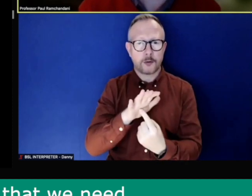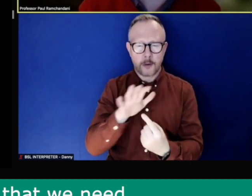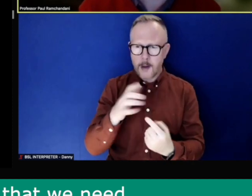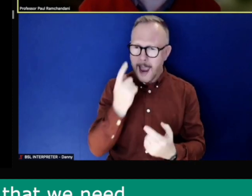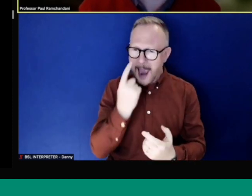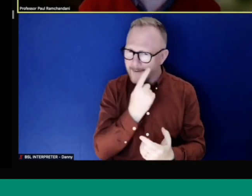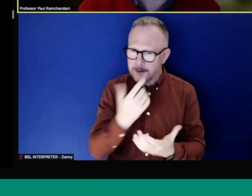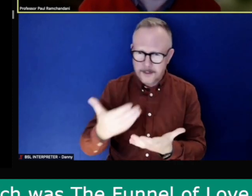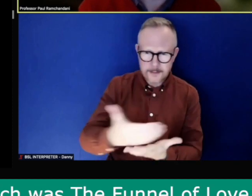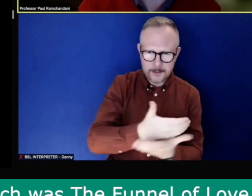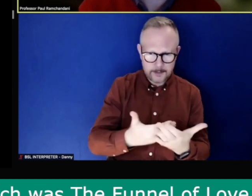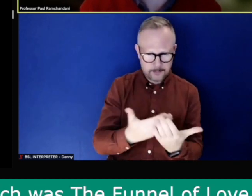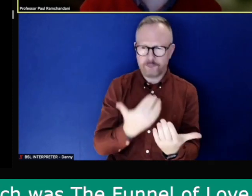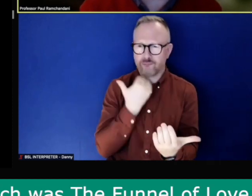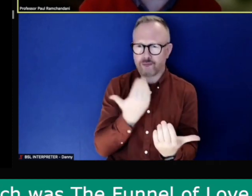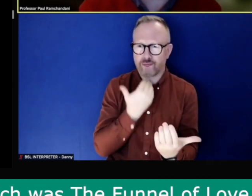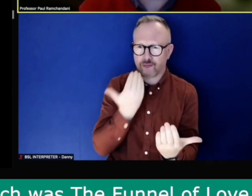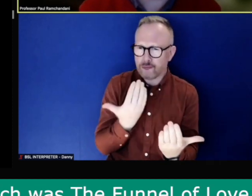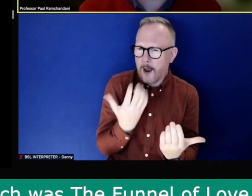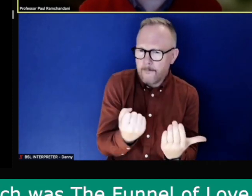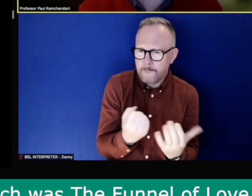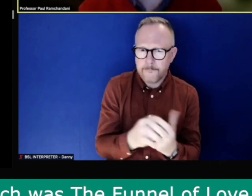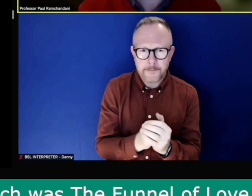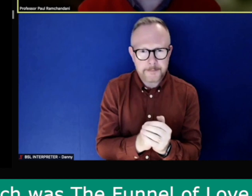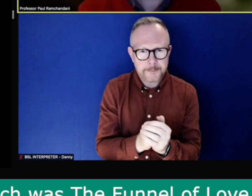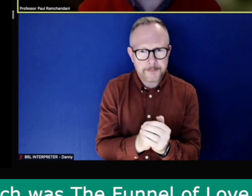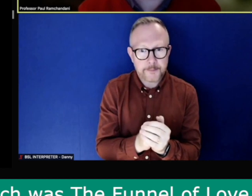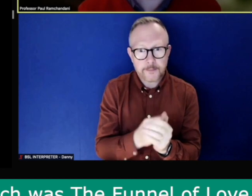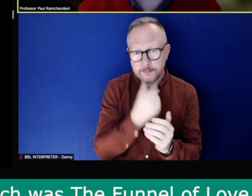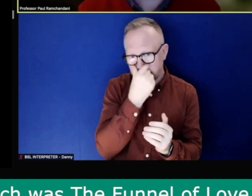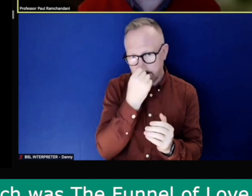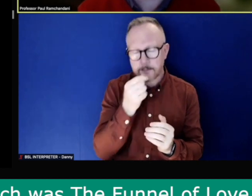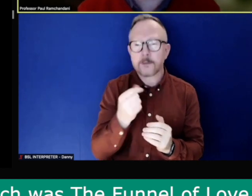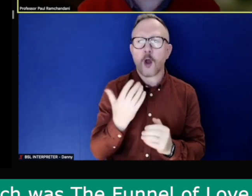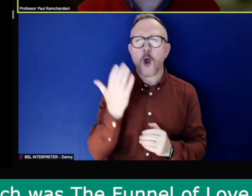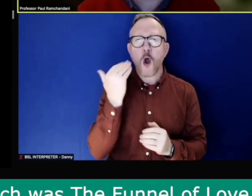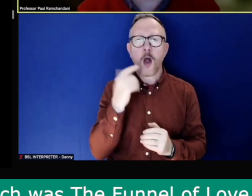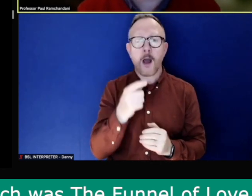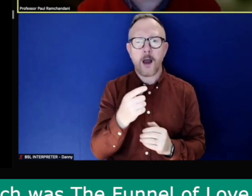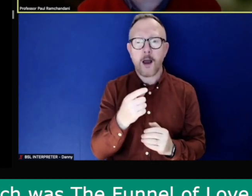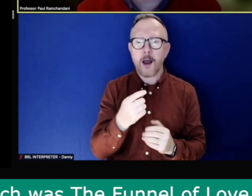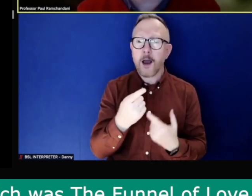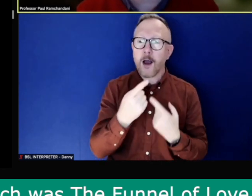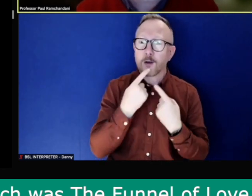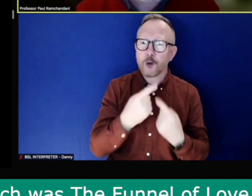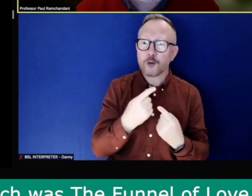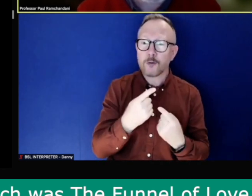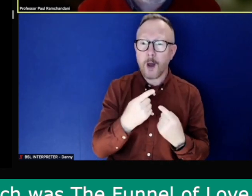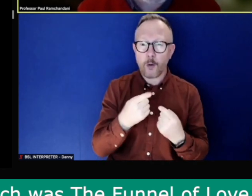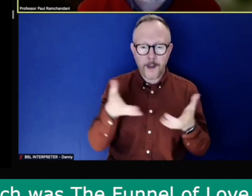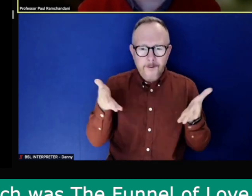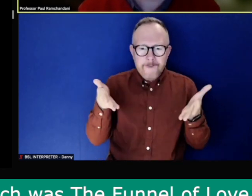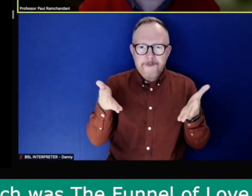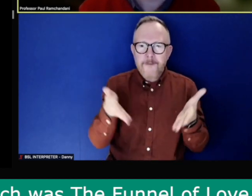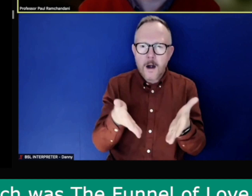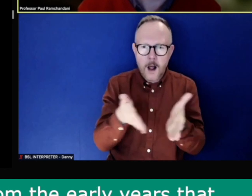need. And at the start, I said I was going to share an idea, which was the funnel of love idea. I'm going to share some findings now. If we move on to